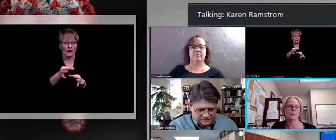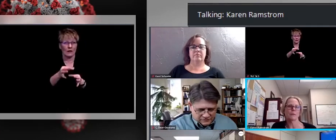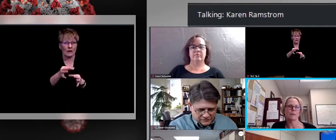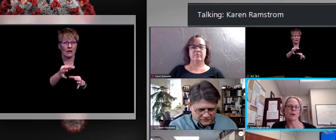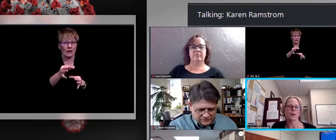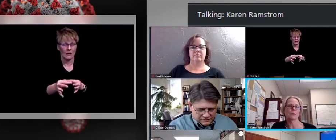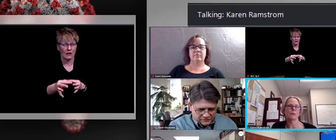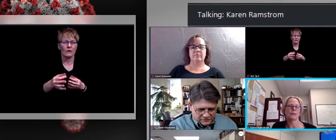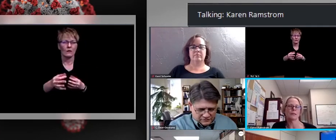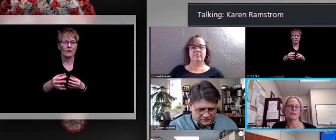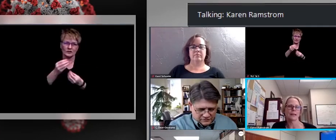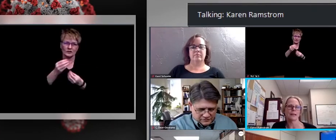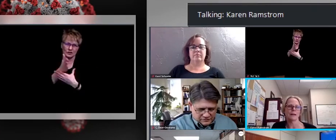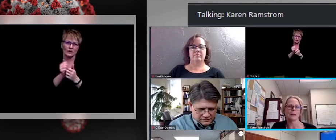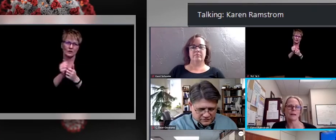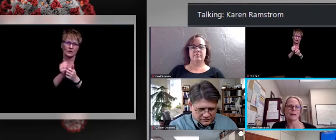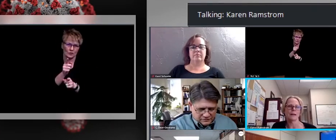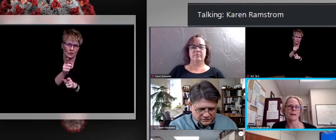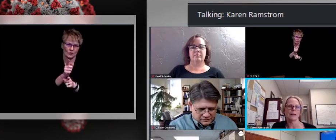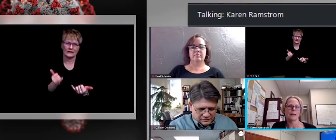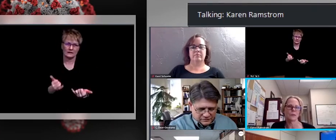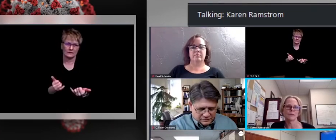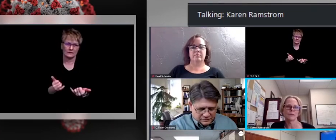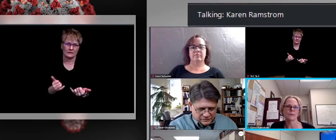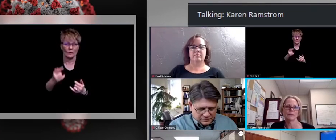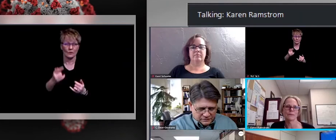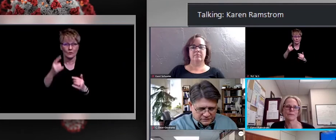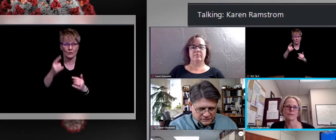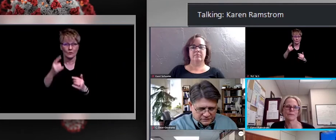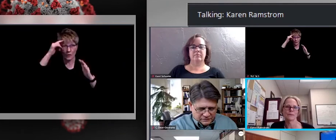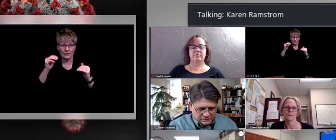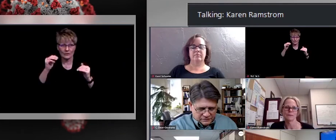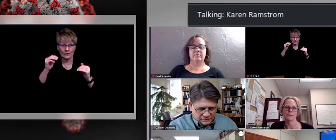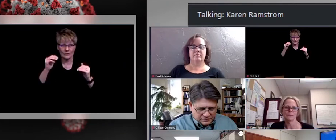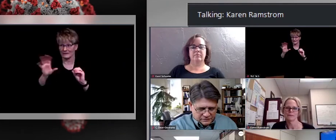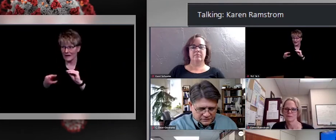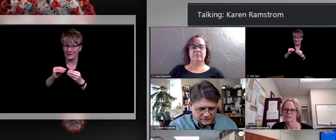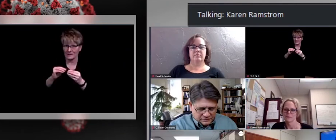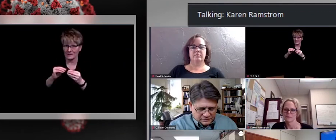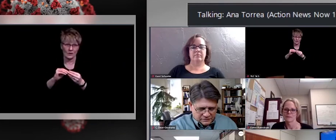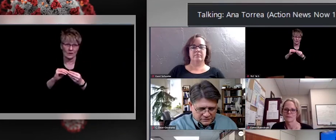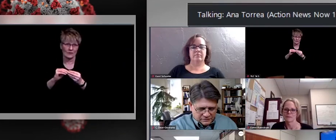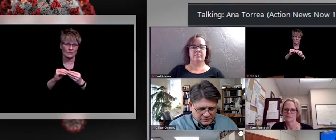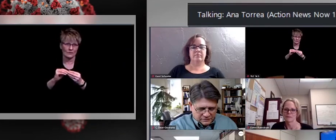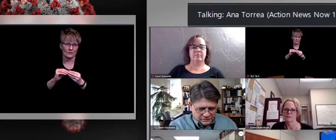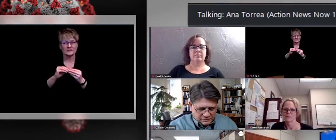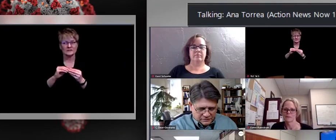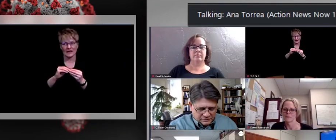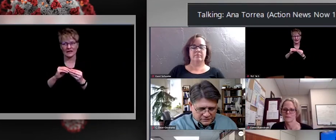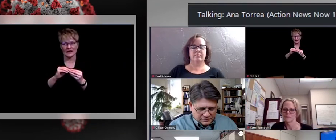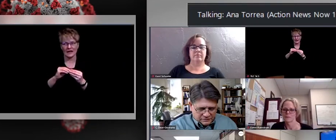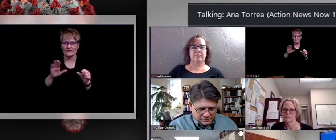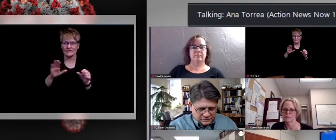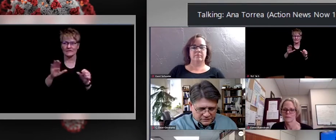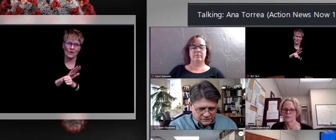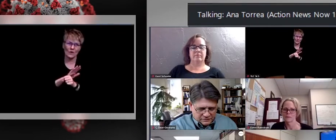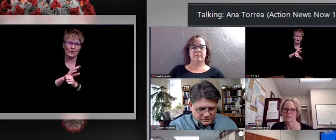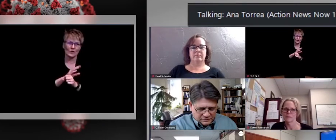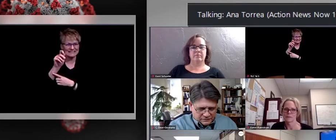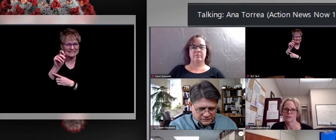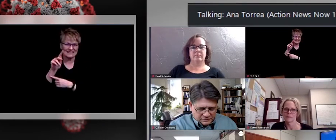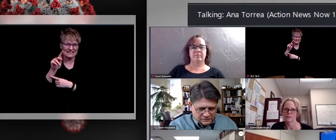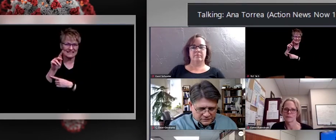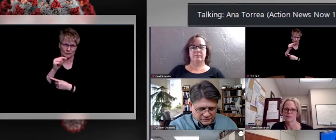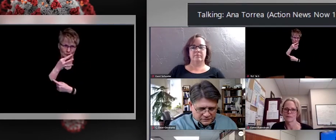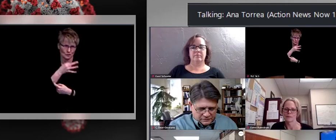information and more complete data as soon as possible. Thank you. And then, you know, it is St. Patrick's Day today, which